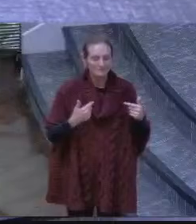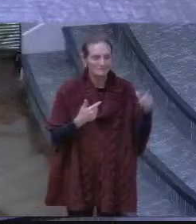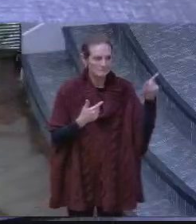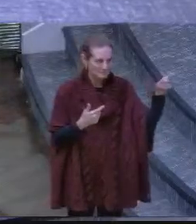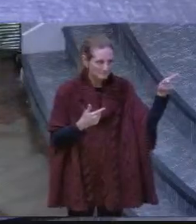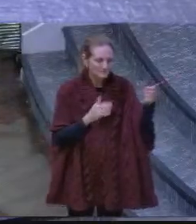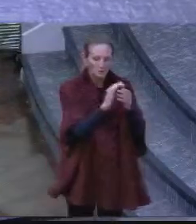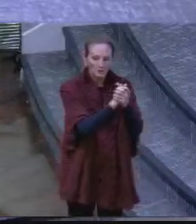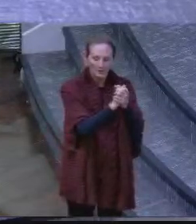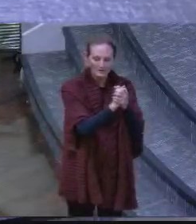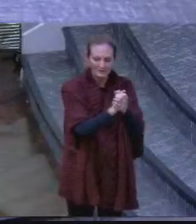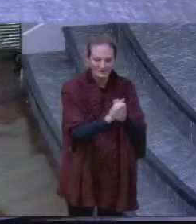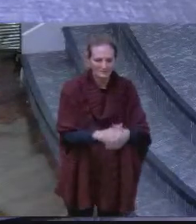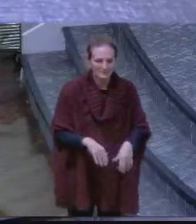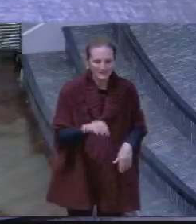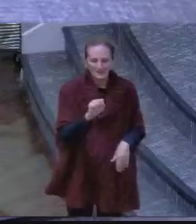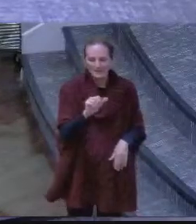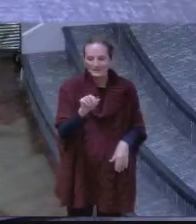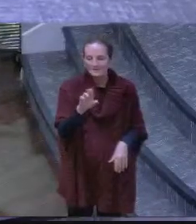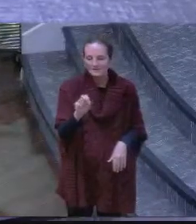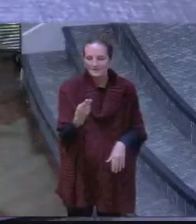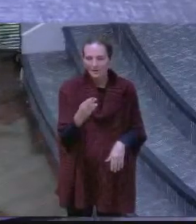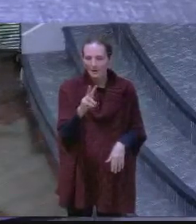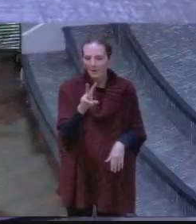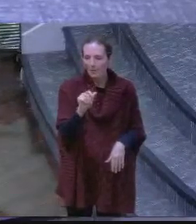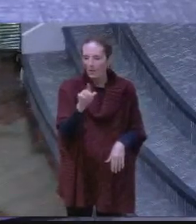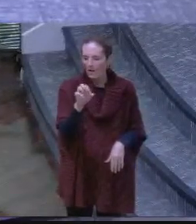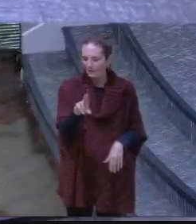Sarah Waller-Price.